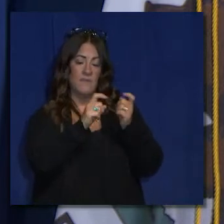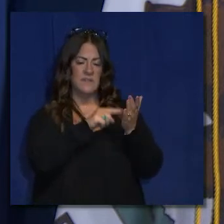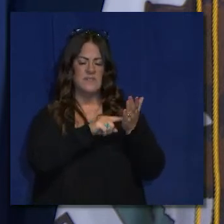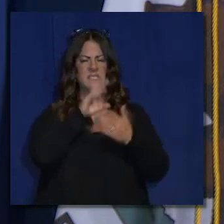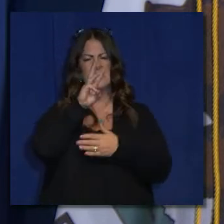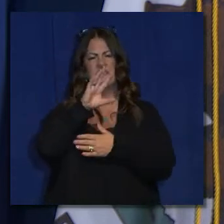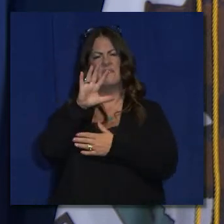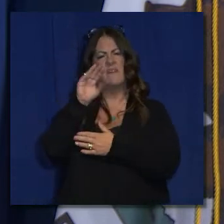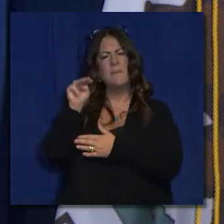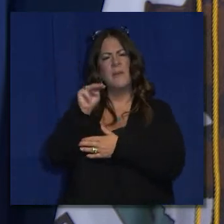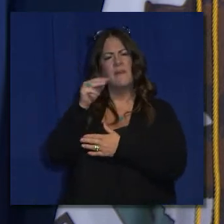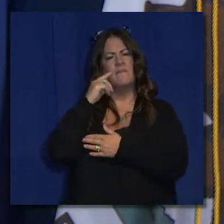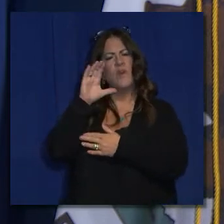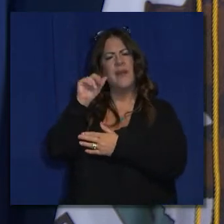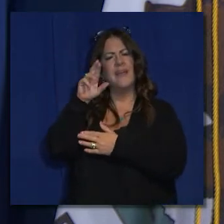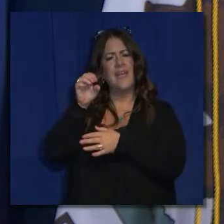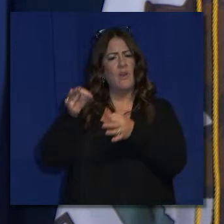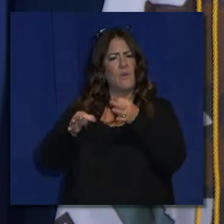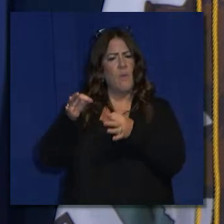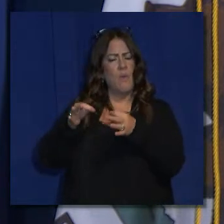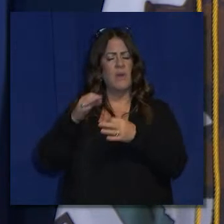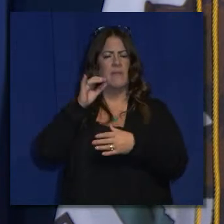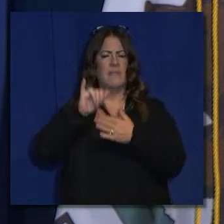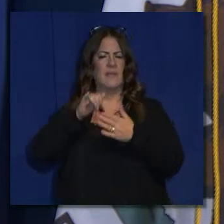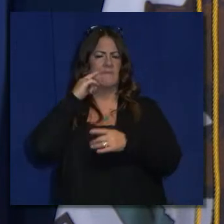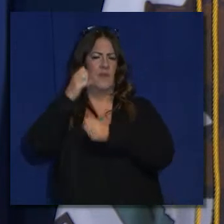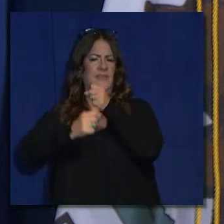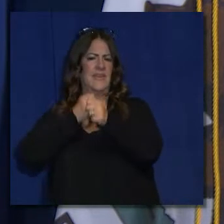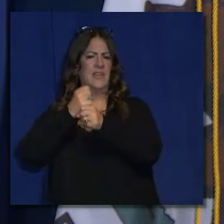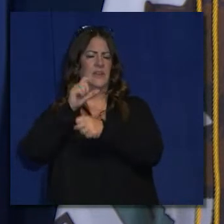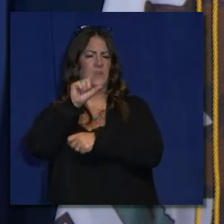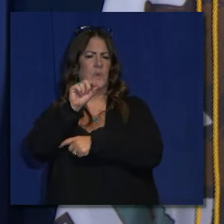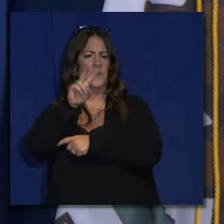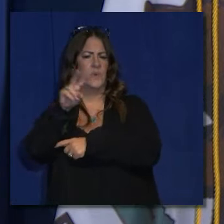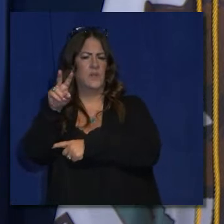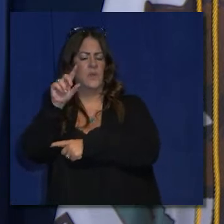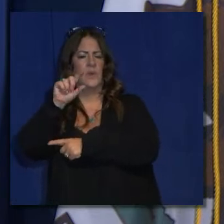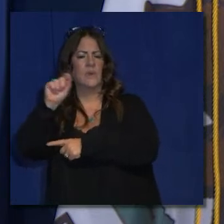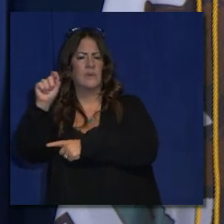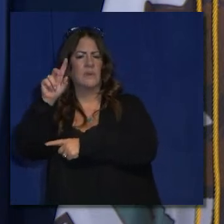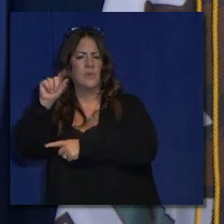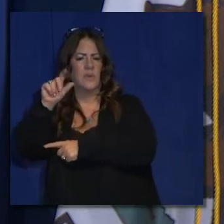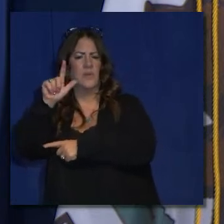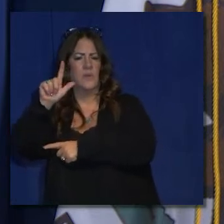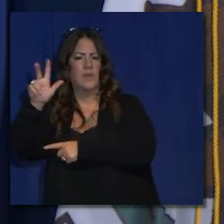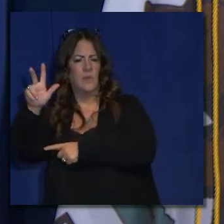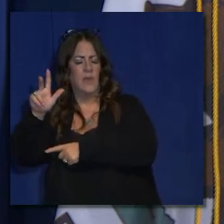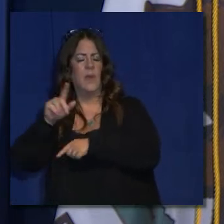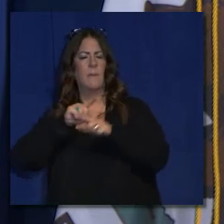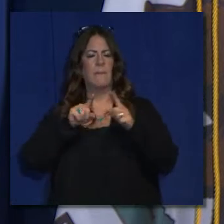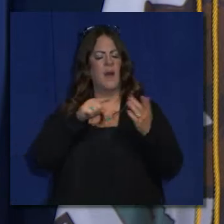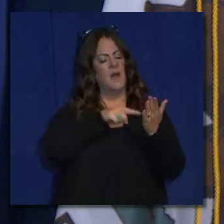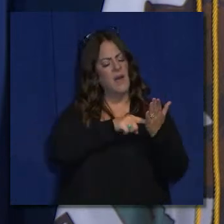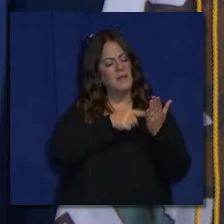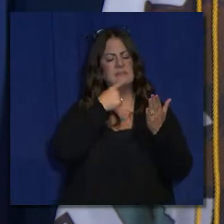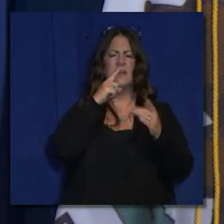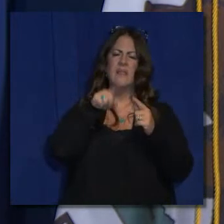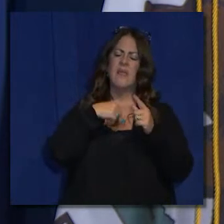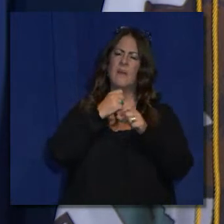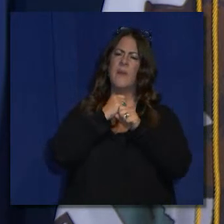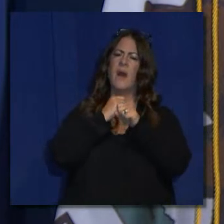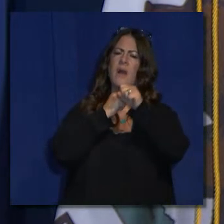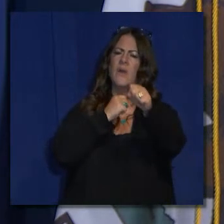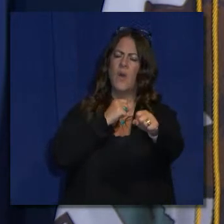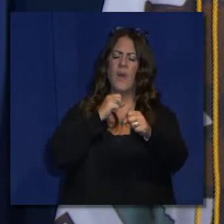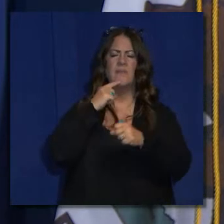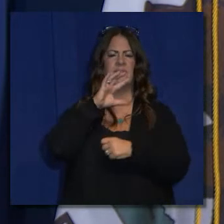courts was for 2022, 2023, and then it looked like there was some ongoing funding. It looked like maybe around